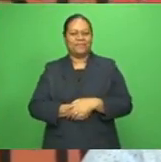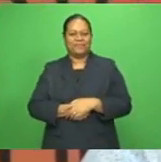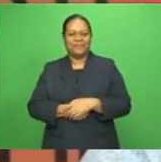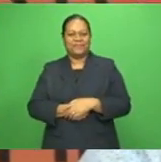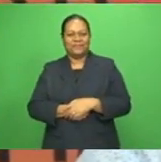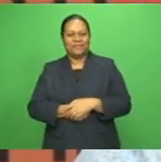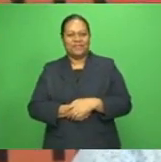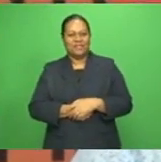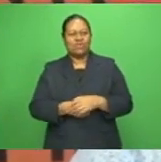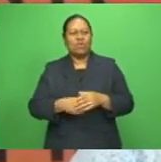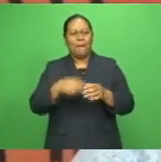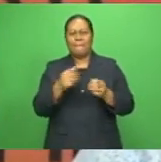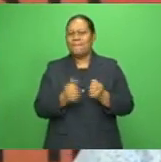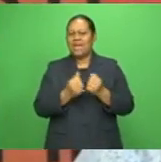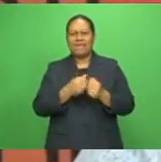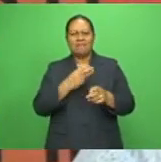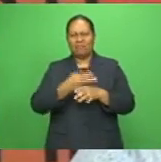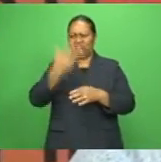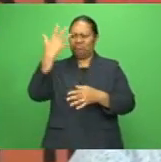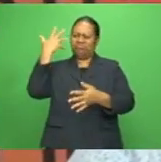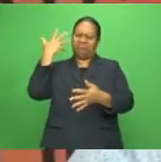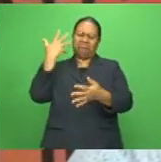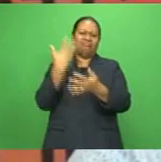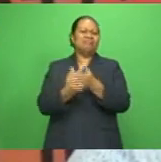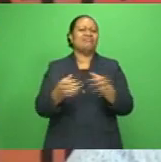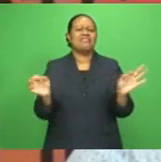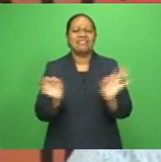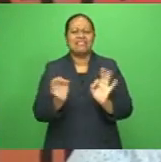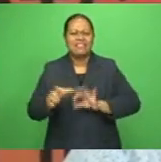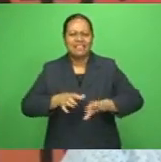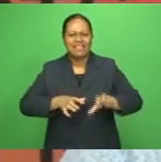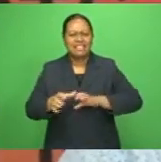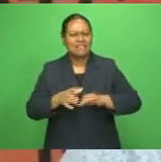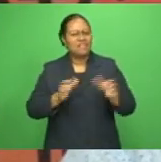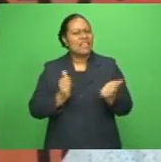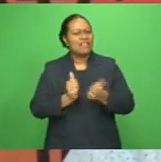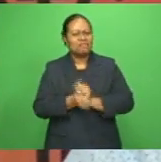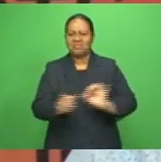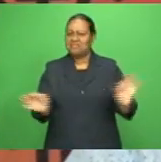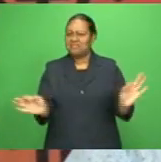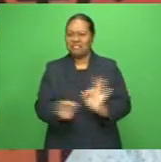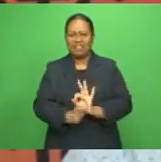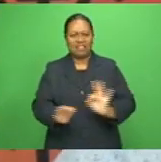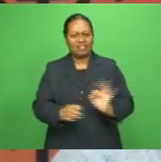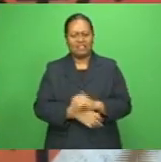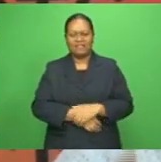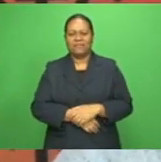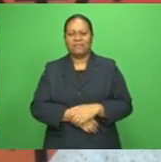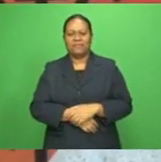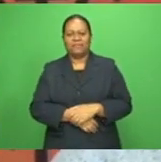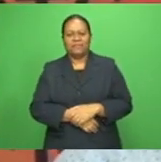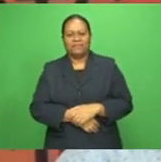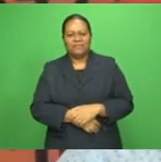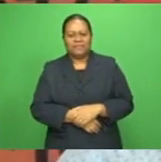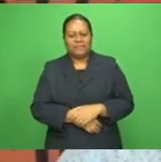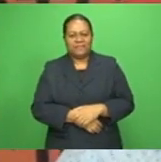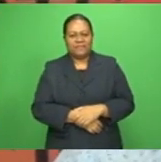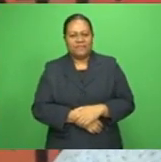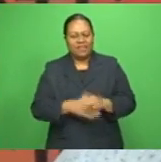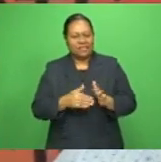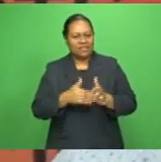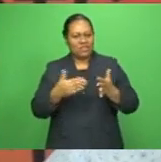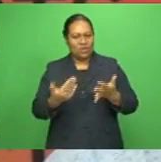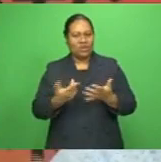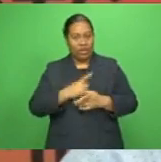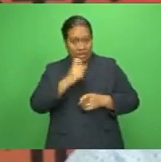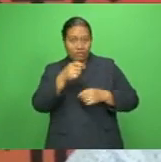for so many months, no activities. But if you're saying that, okay, there will be this crowd, it's going to break